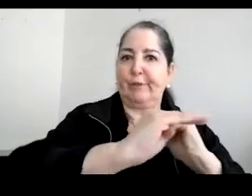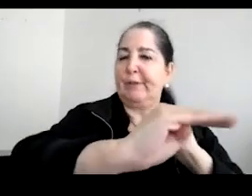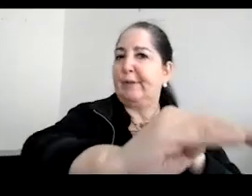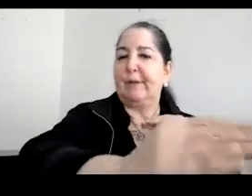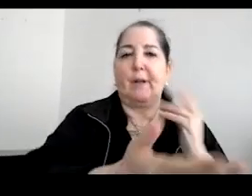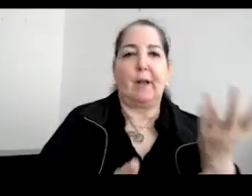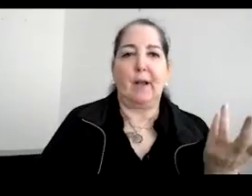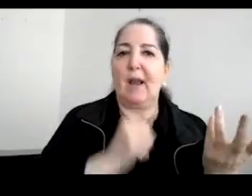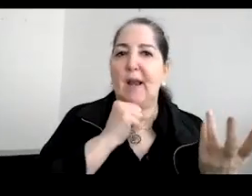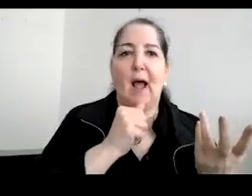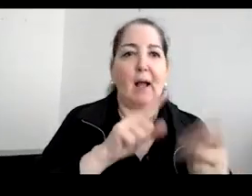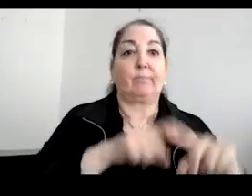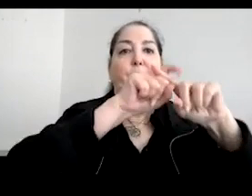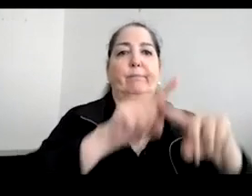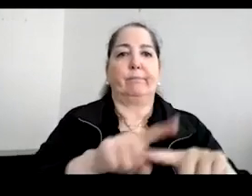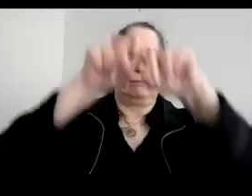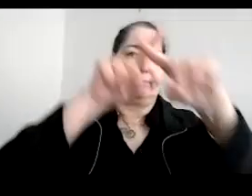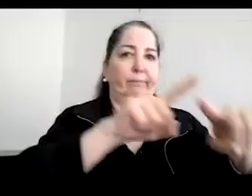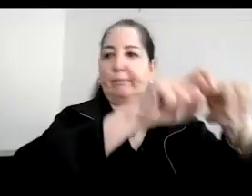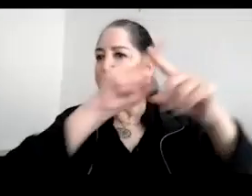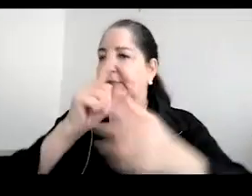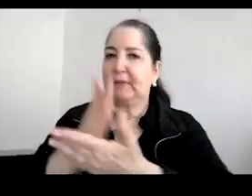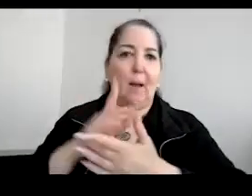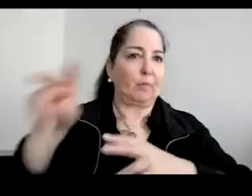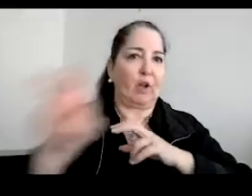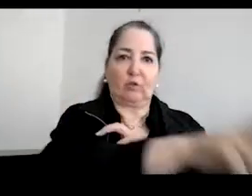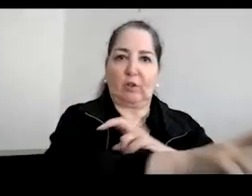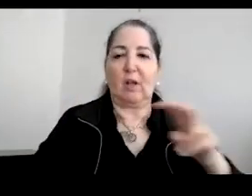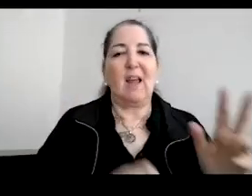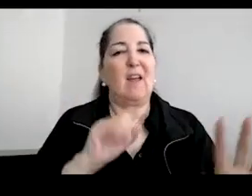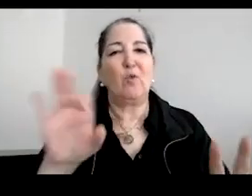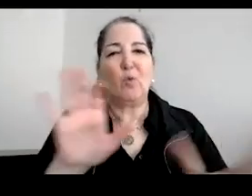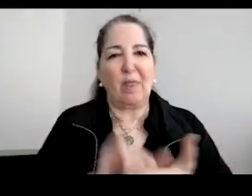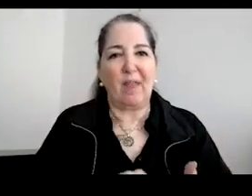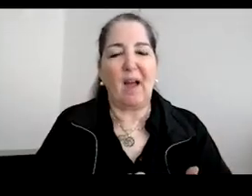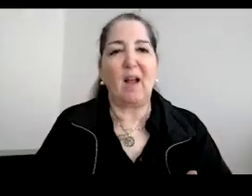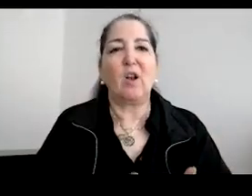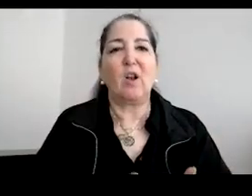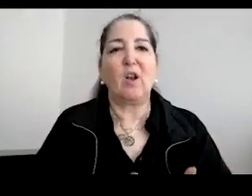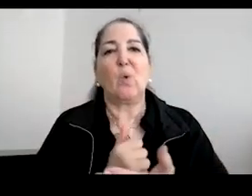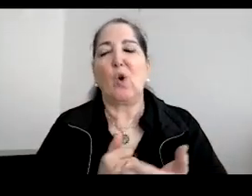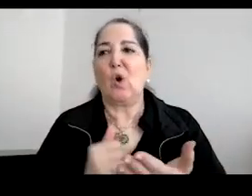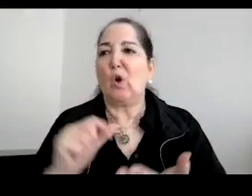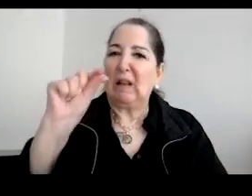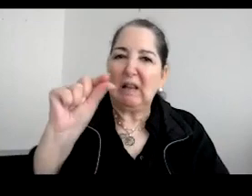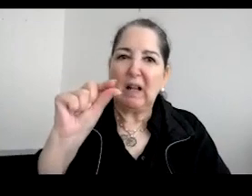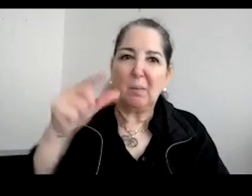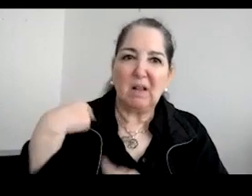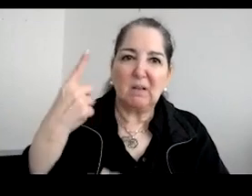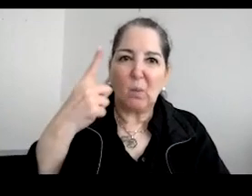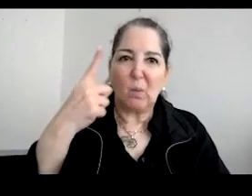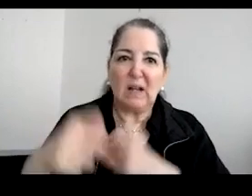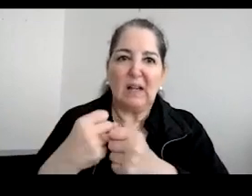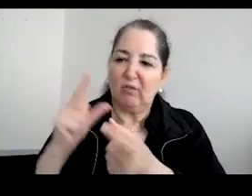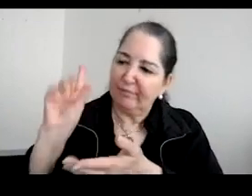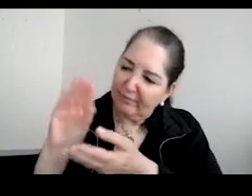And if you've been switching jobs and only earning a relatively low amount over the past year, then often you